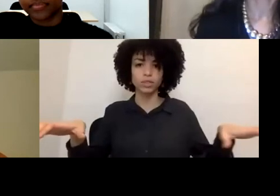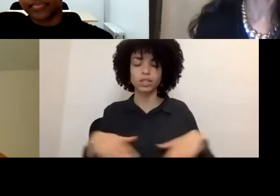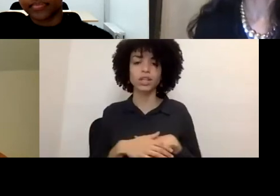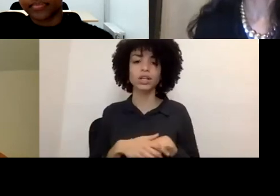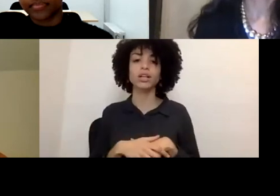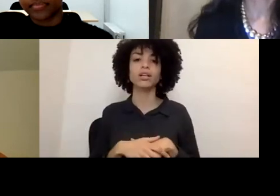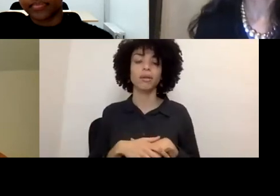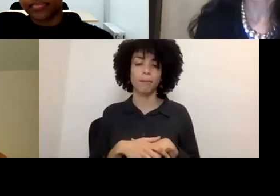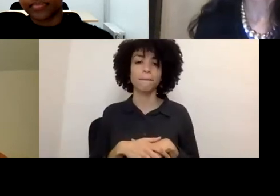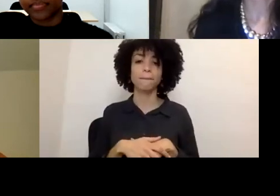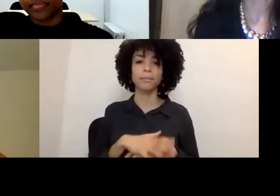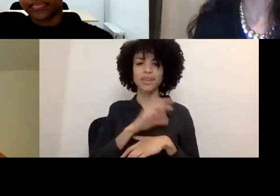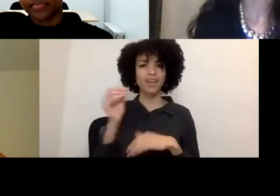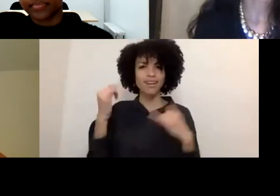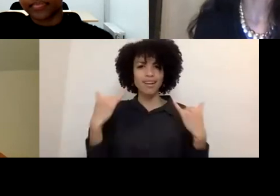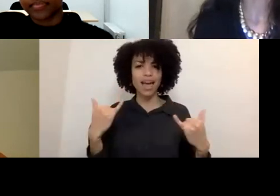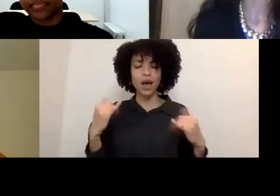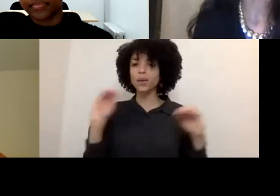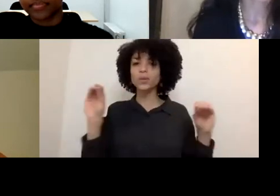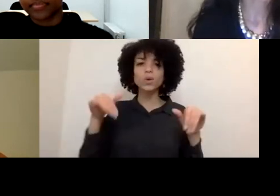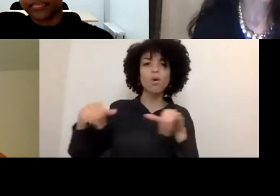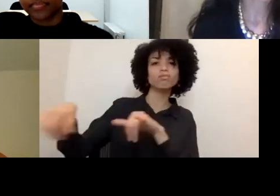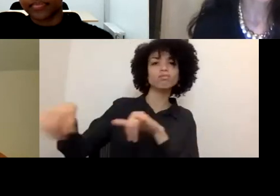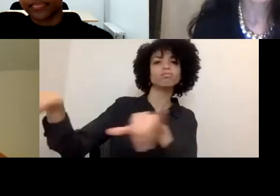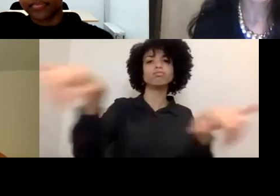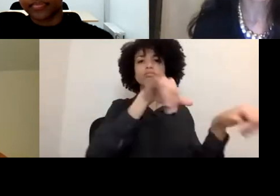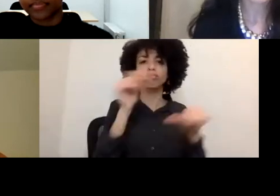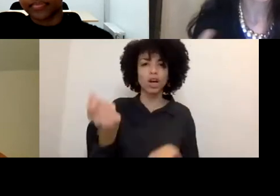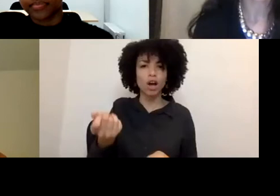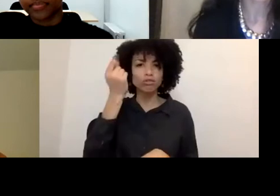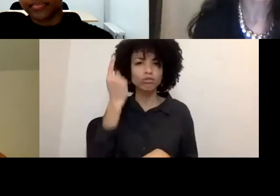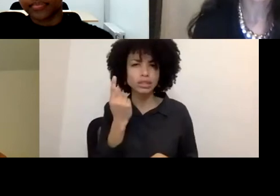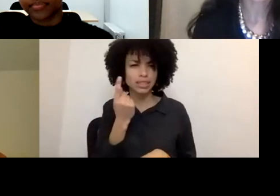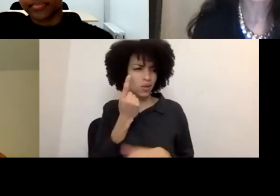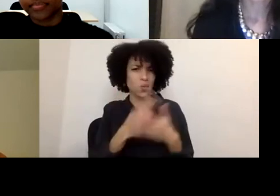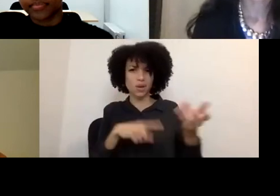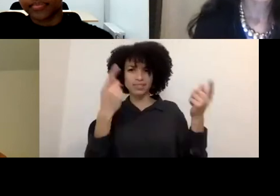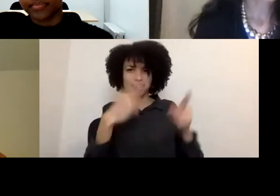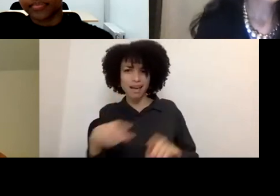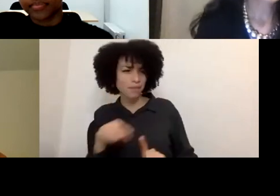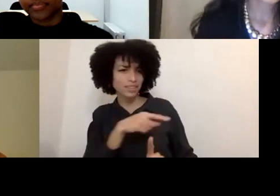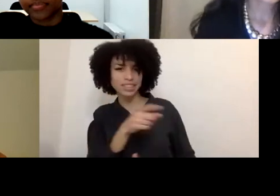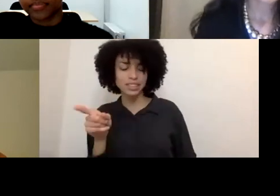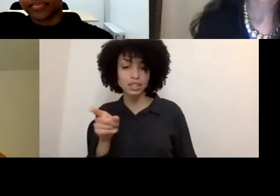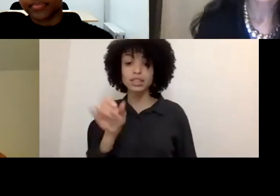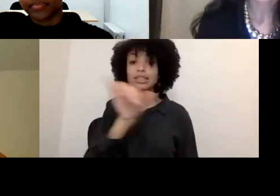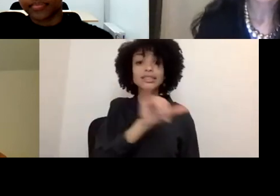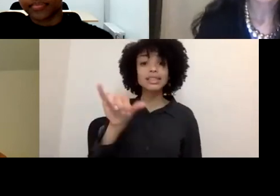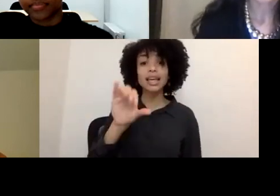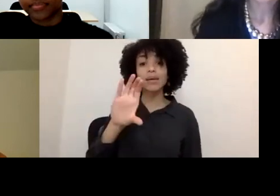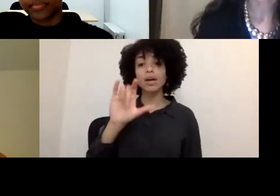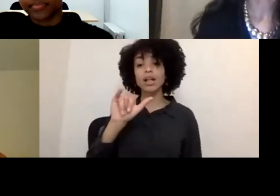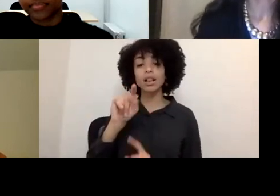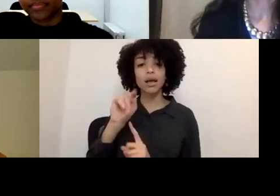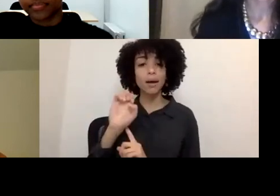they have left us without a common understanding or language that might help us to understand them and end them. Like climate change, the culture